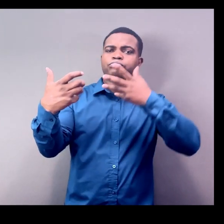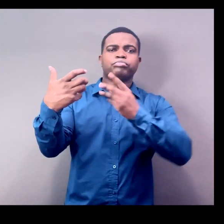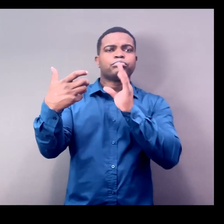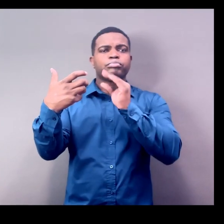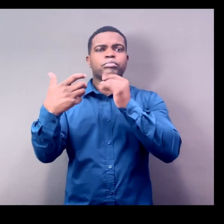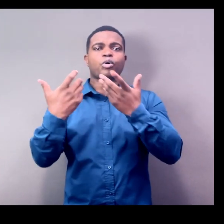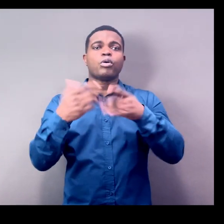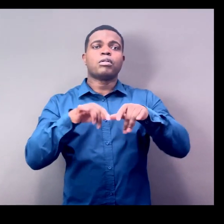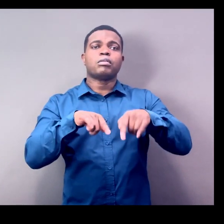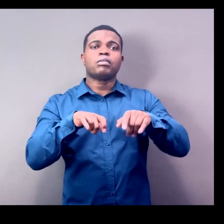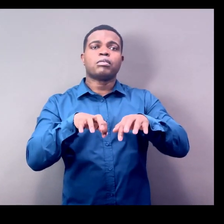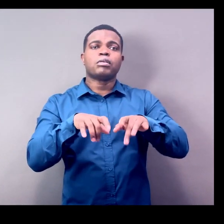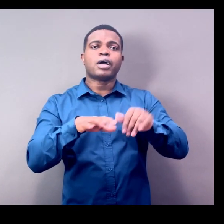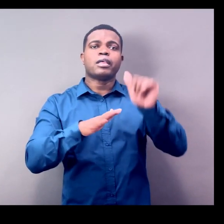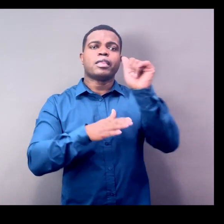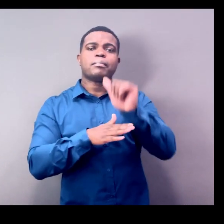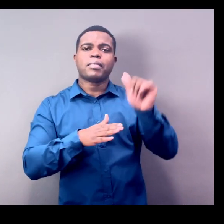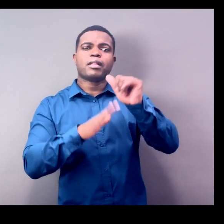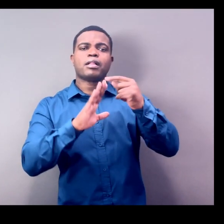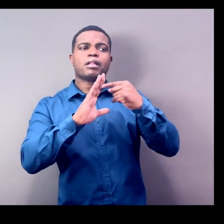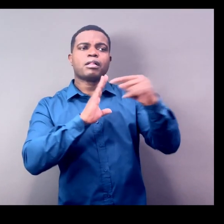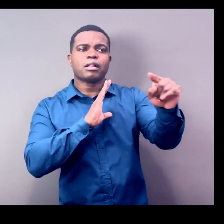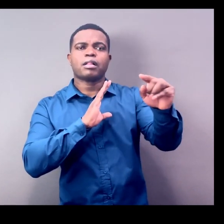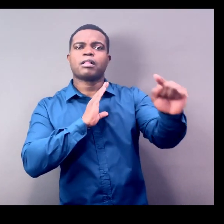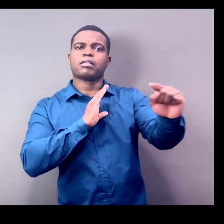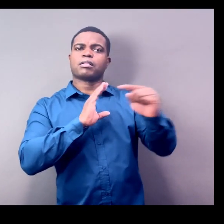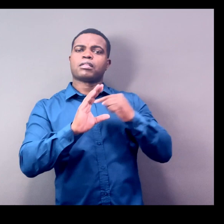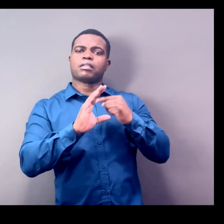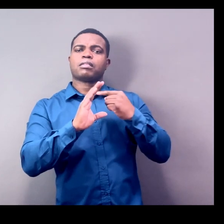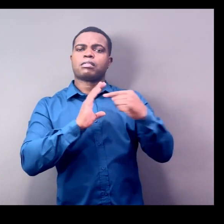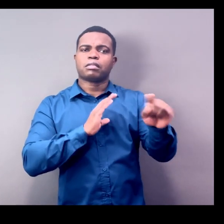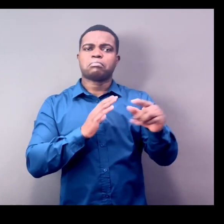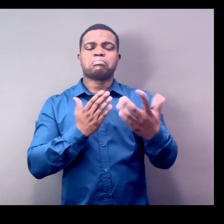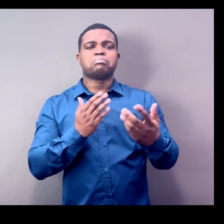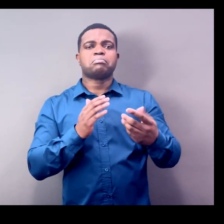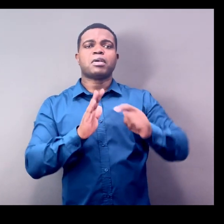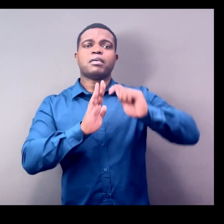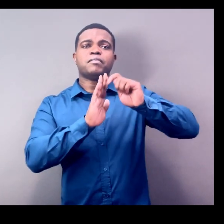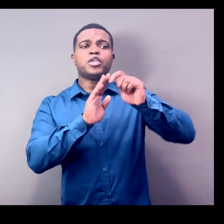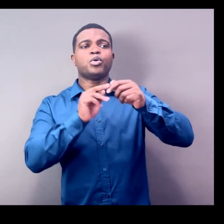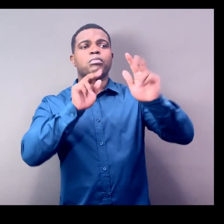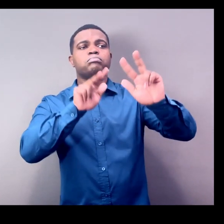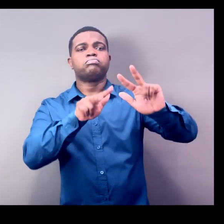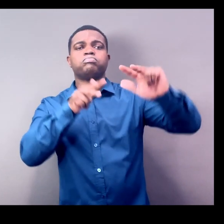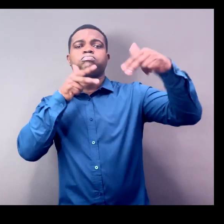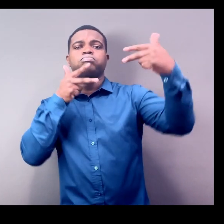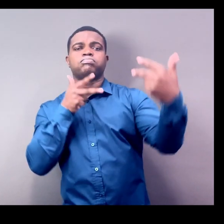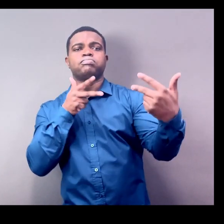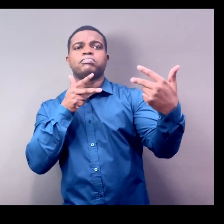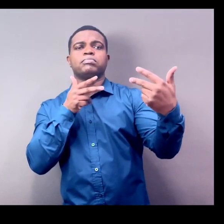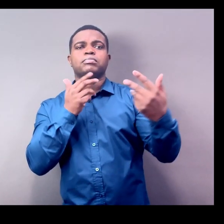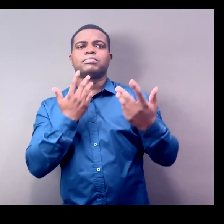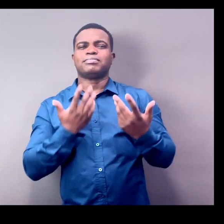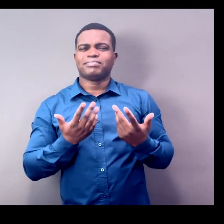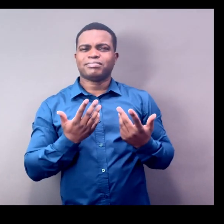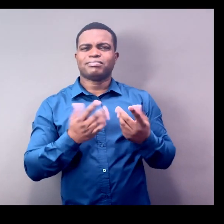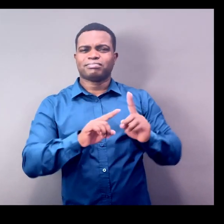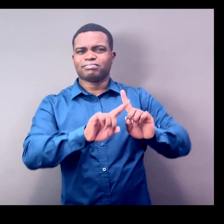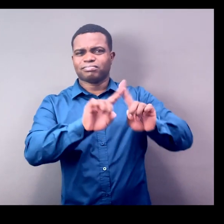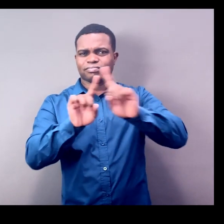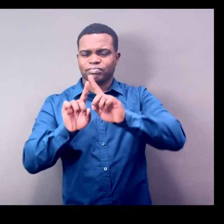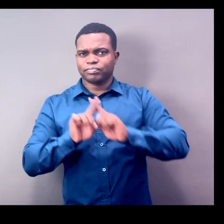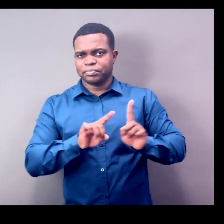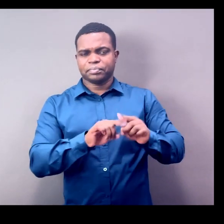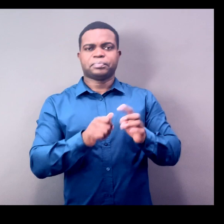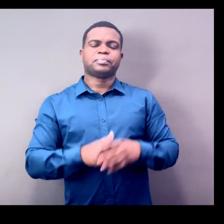the email communications, we have the video conferencing, and so on.